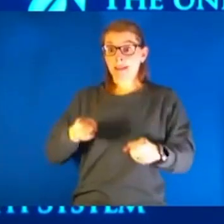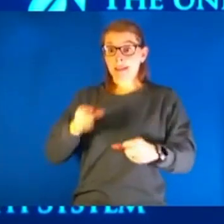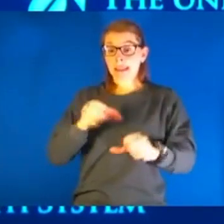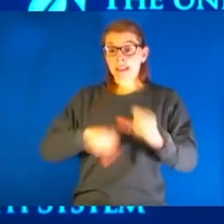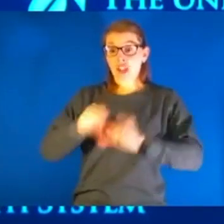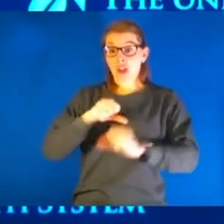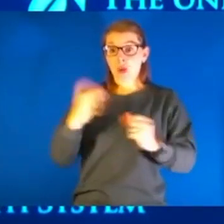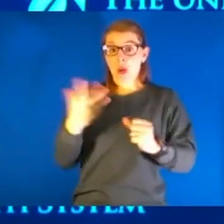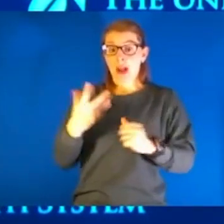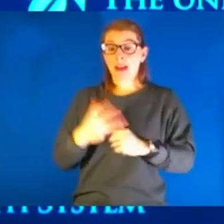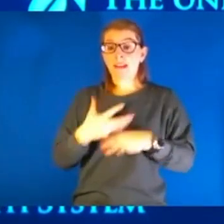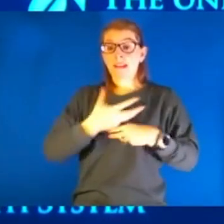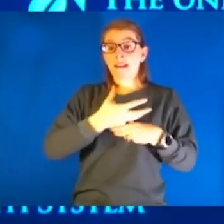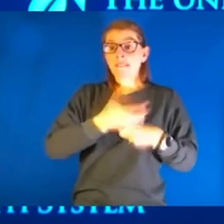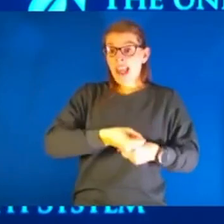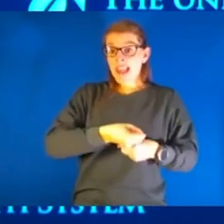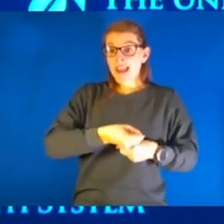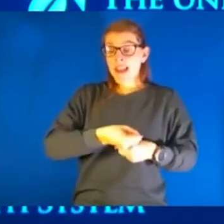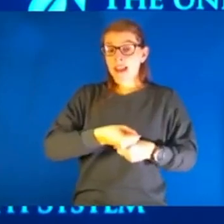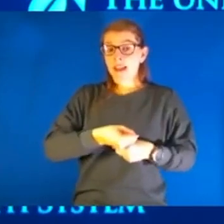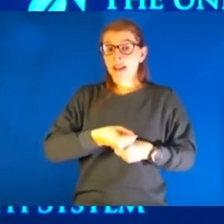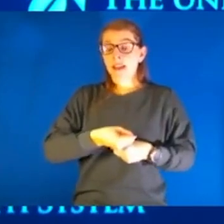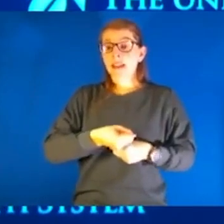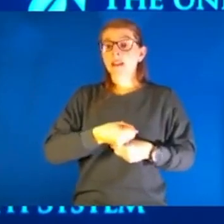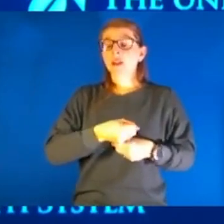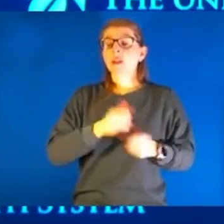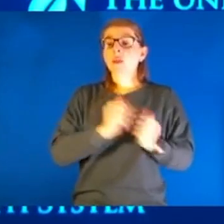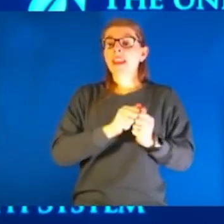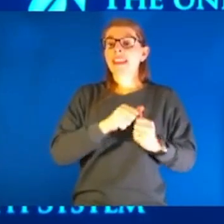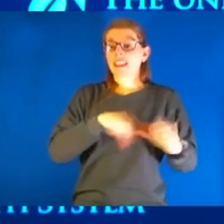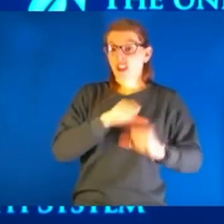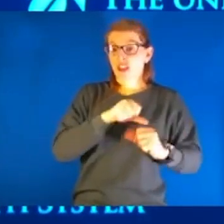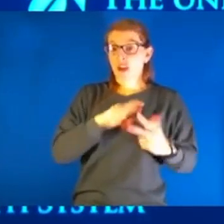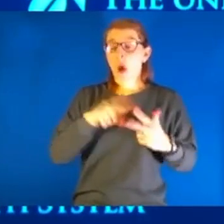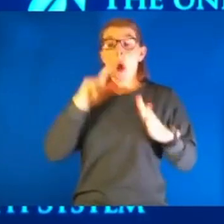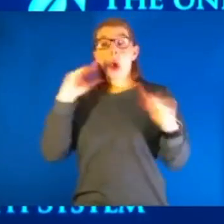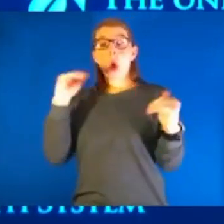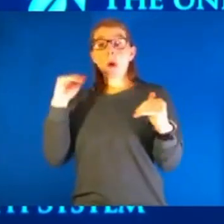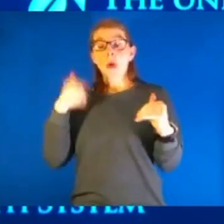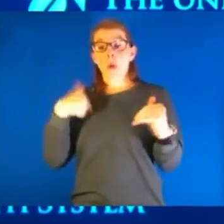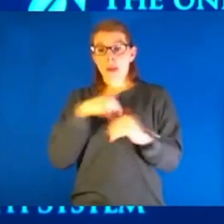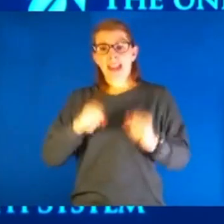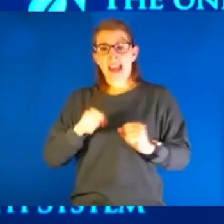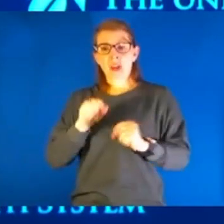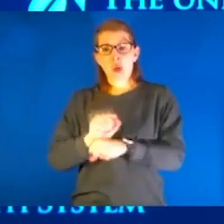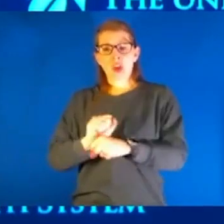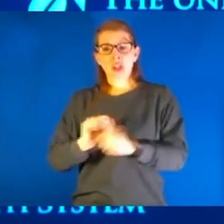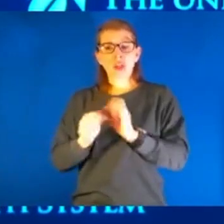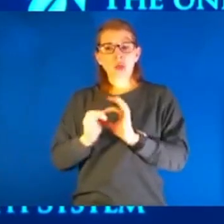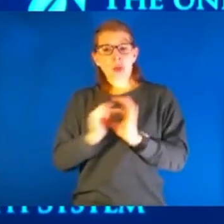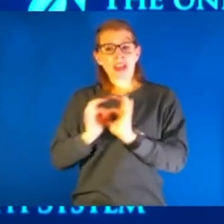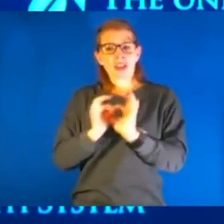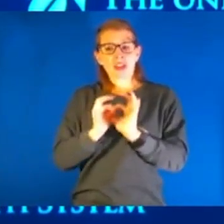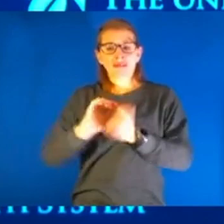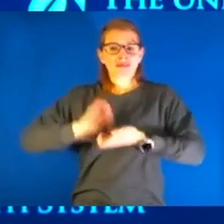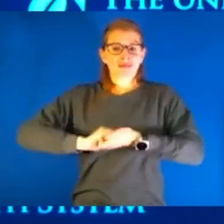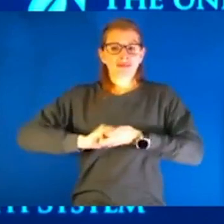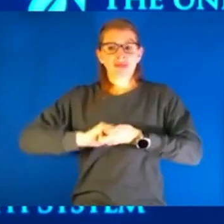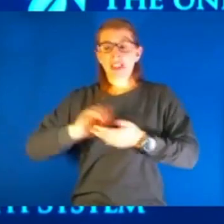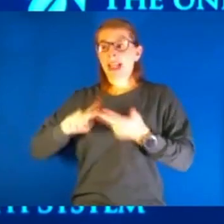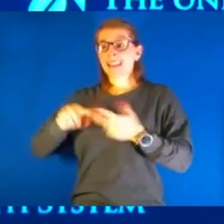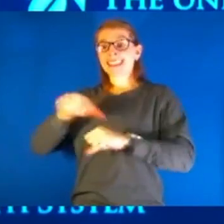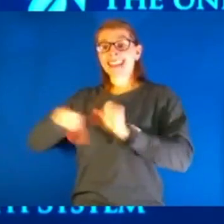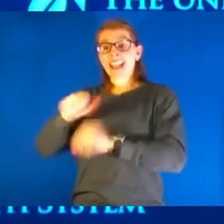of faith in each other, hope that we can work together and science that we can trust, which has